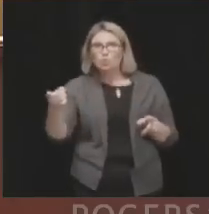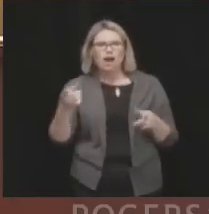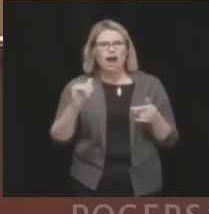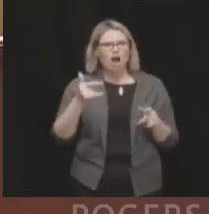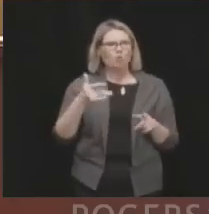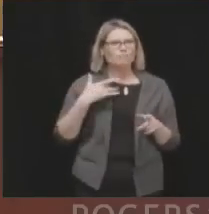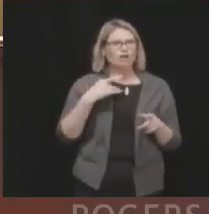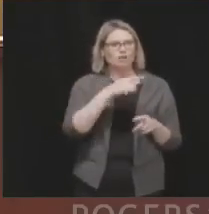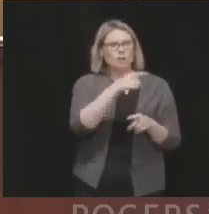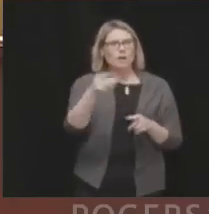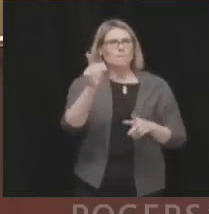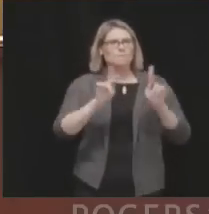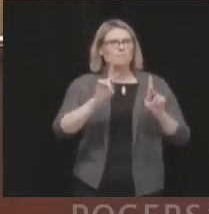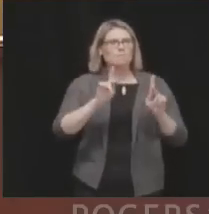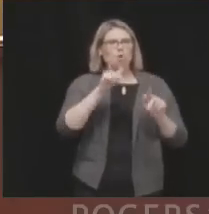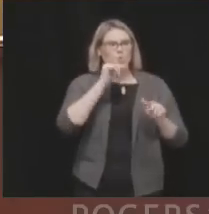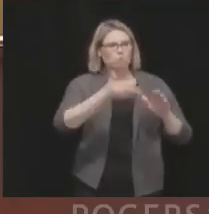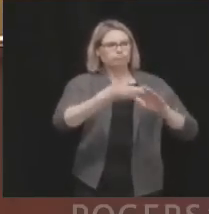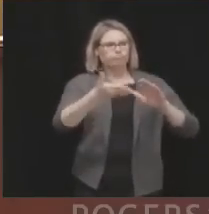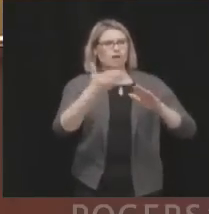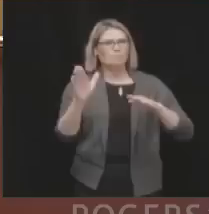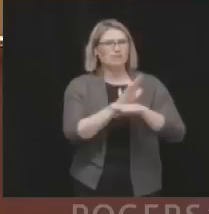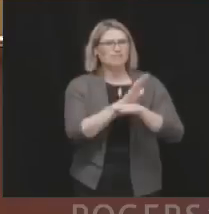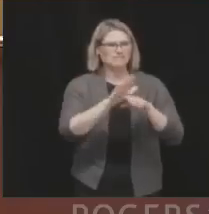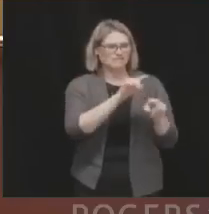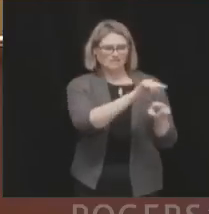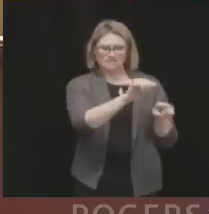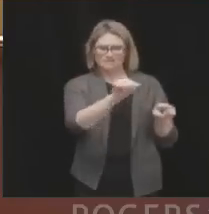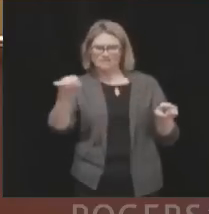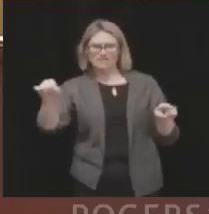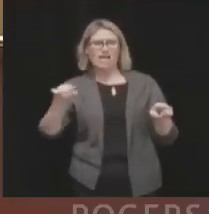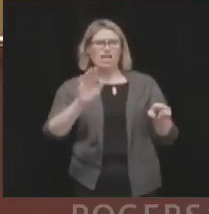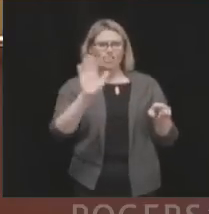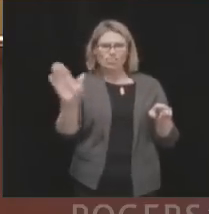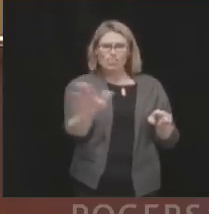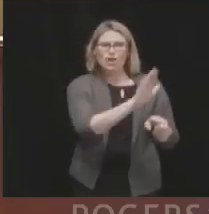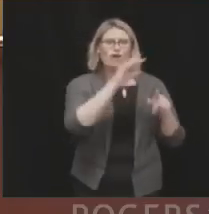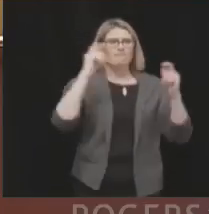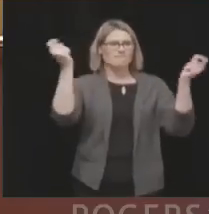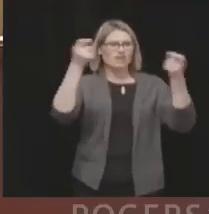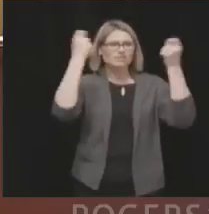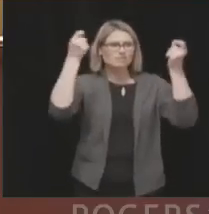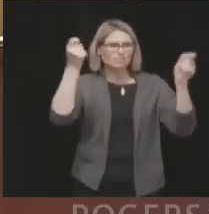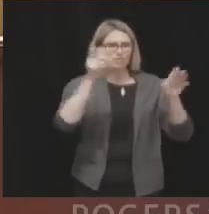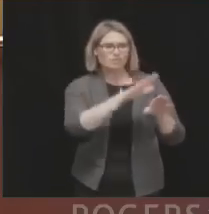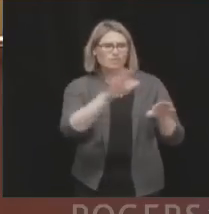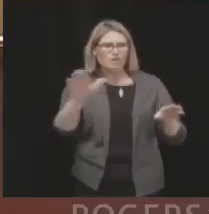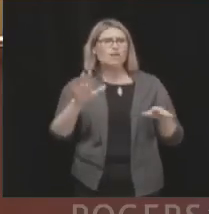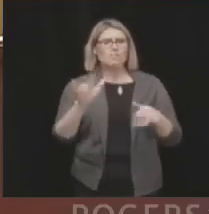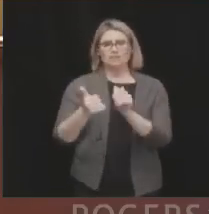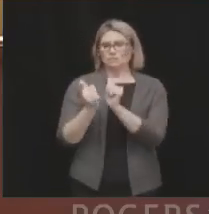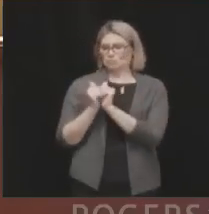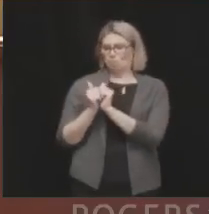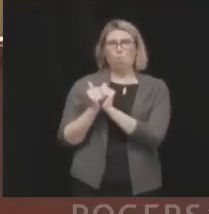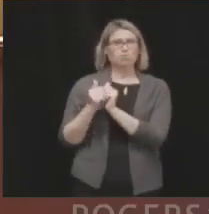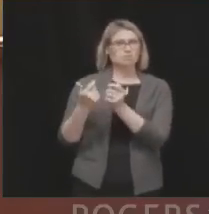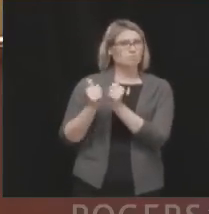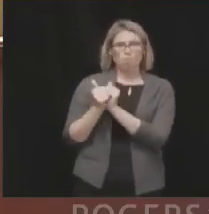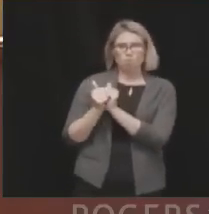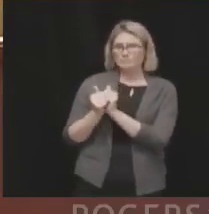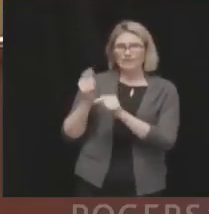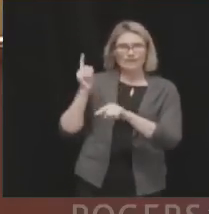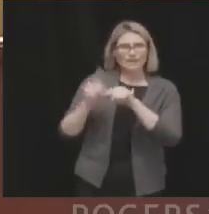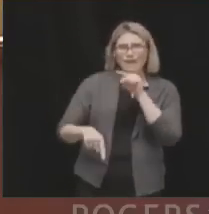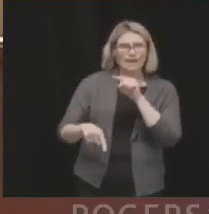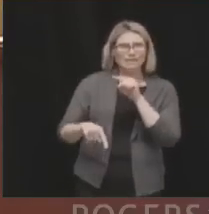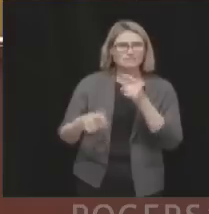A very appropriate question, and it wasn't one that we took lightly in terms of how do we make that work. But I think understanding right today,